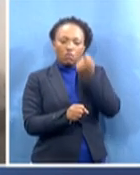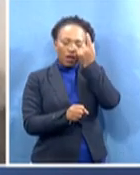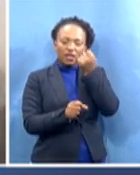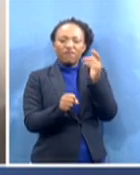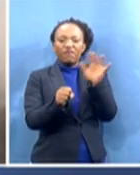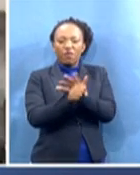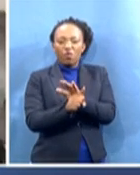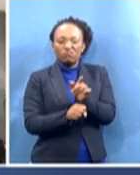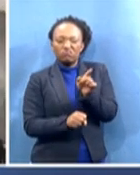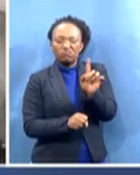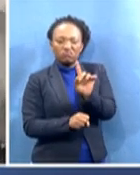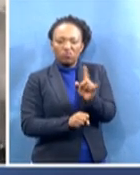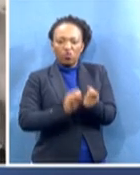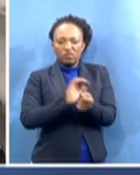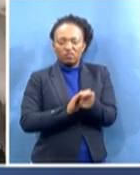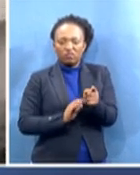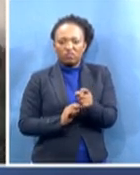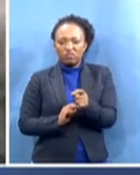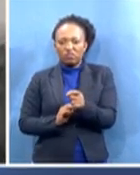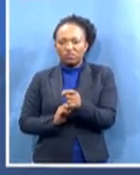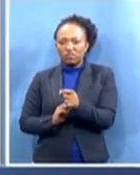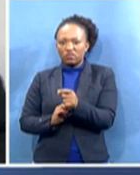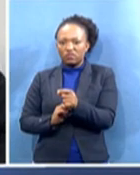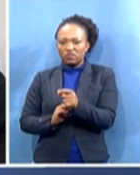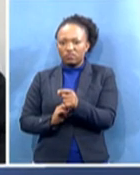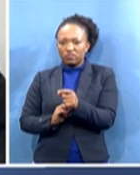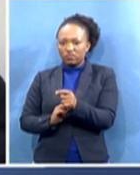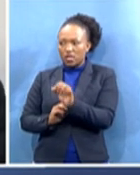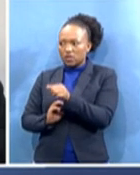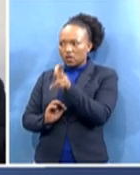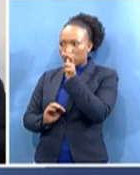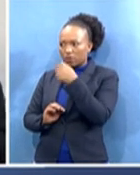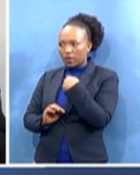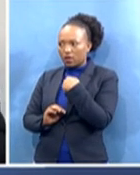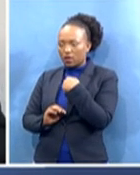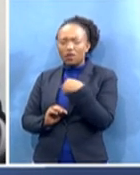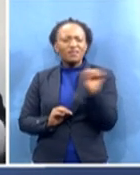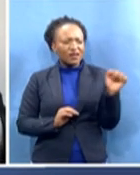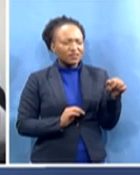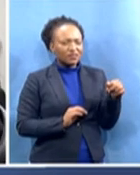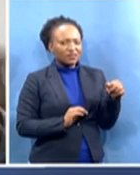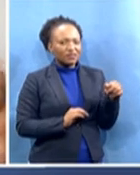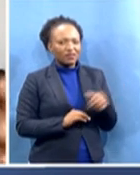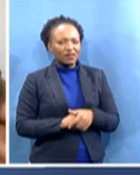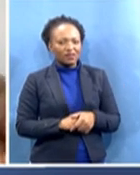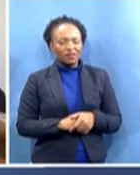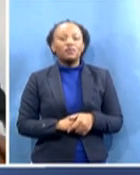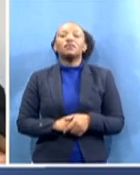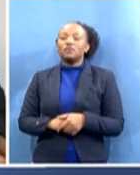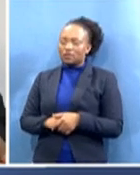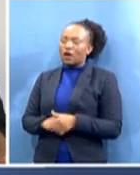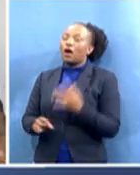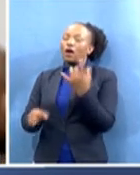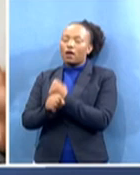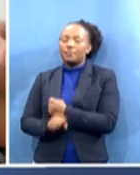yes, are you listening to me? Yes. We still yes, have yes. you. Well, yes, thank you. I was